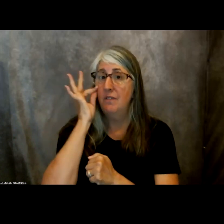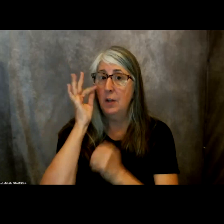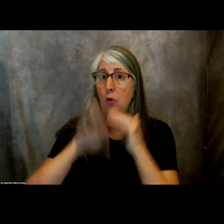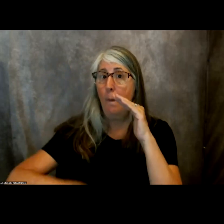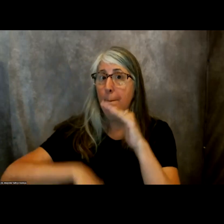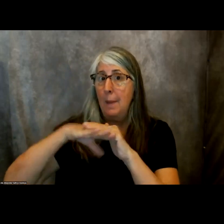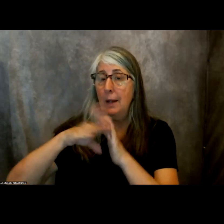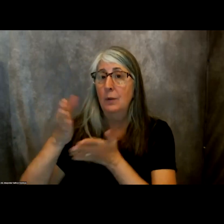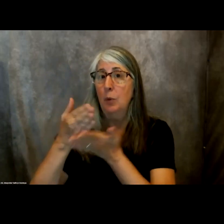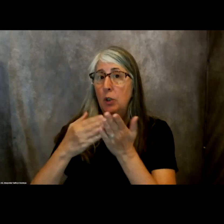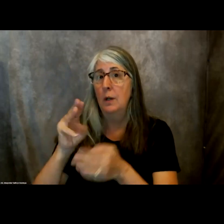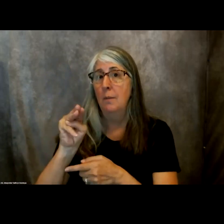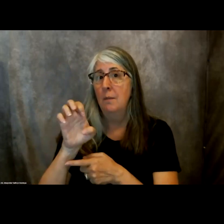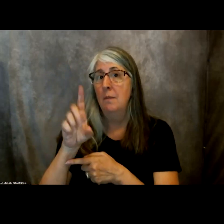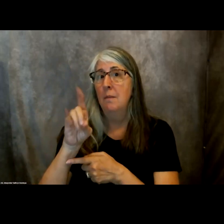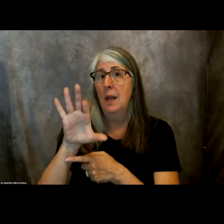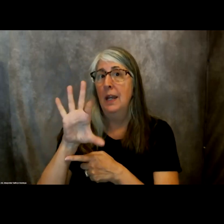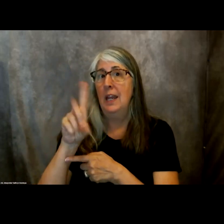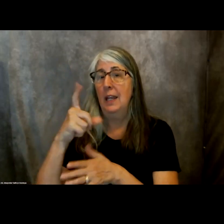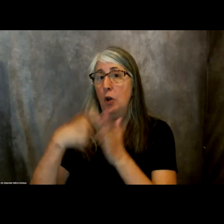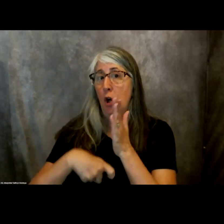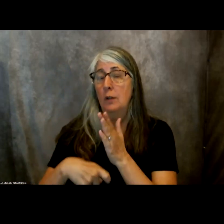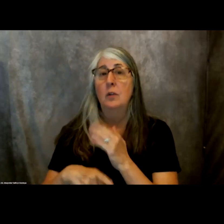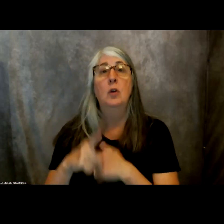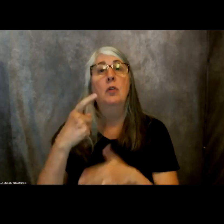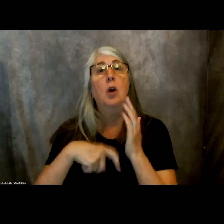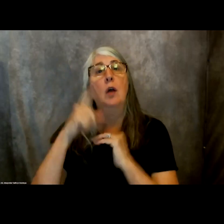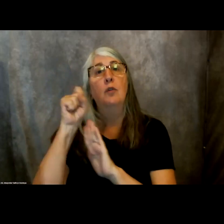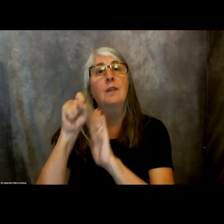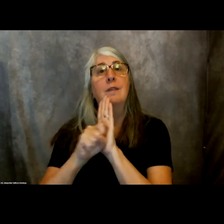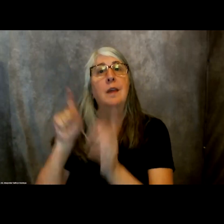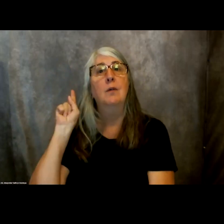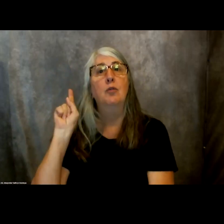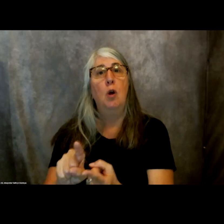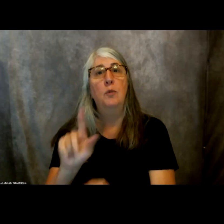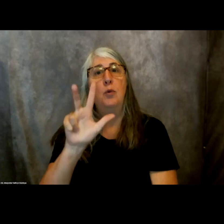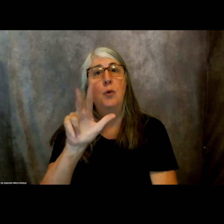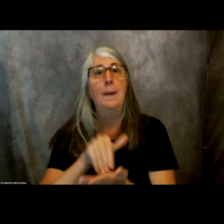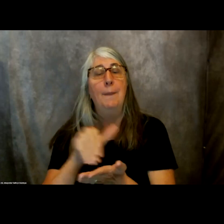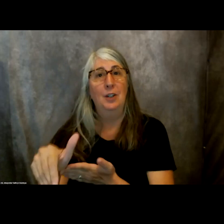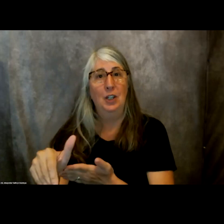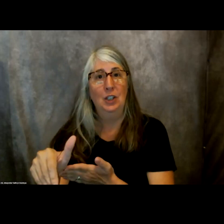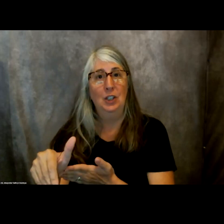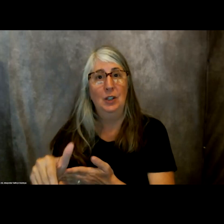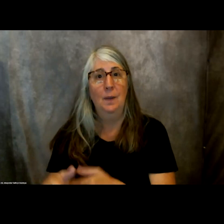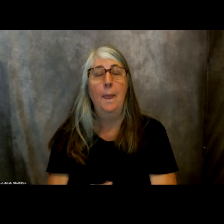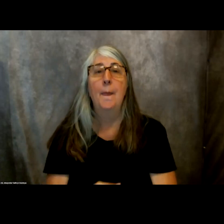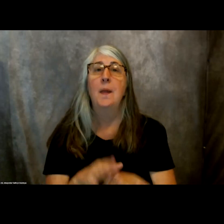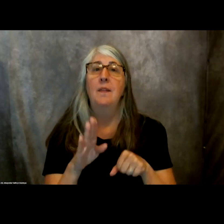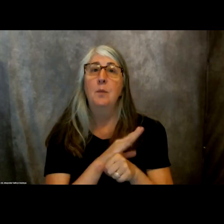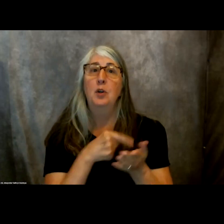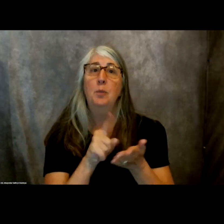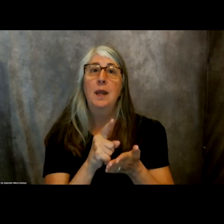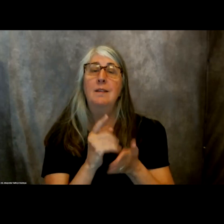portion of Medicaid costs. The cost to the state drops to $3 million. If the commercial payers then pay their